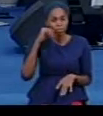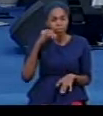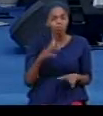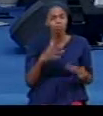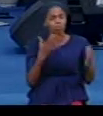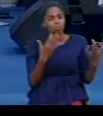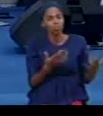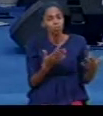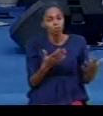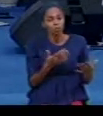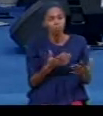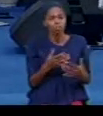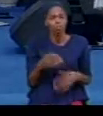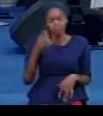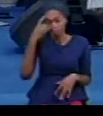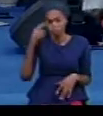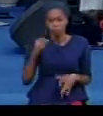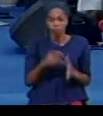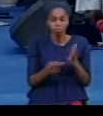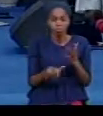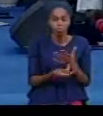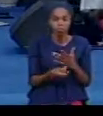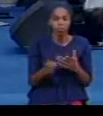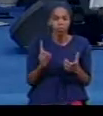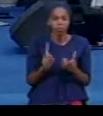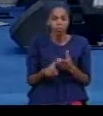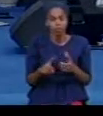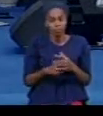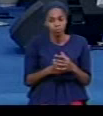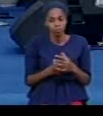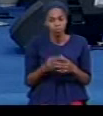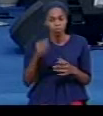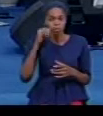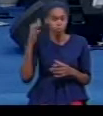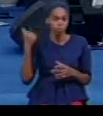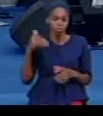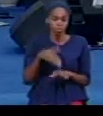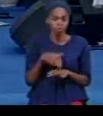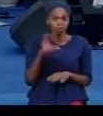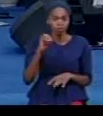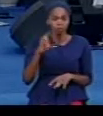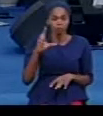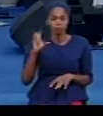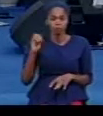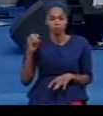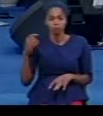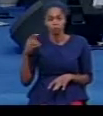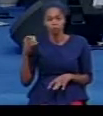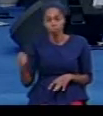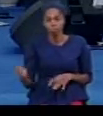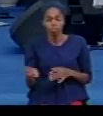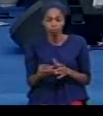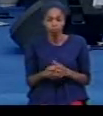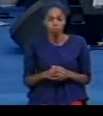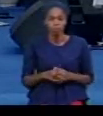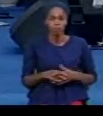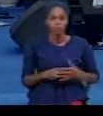to commence. I was at Omoko, Choba, but I'm of Mwadaya in Faith District.